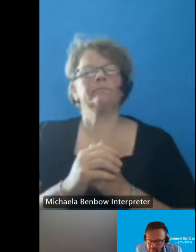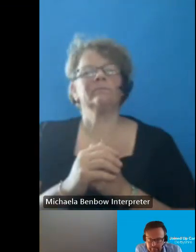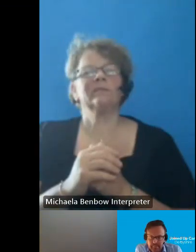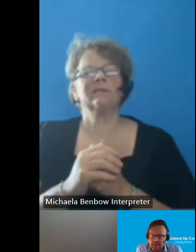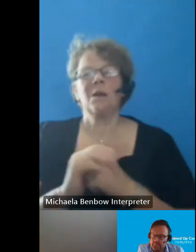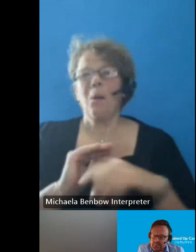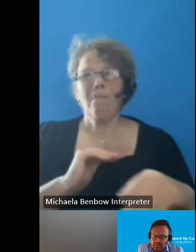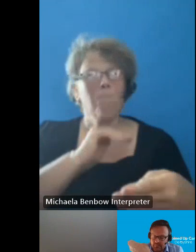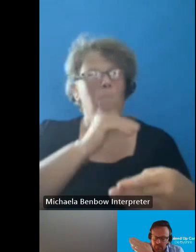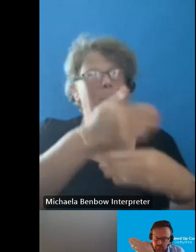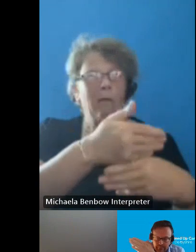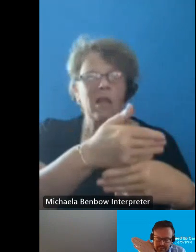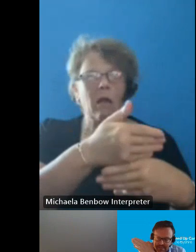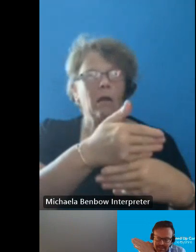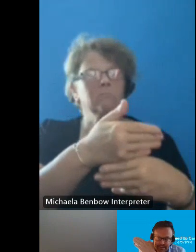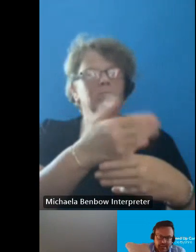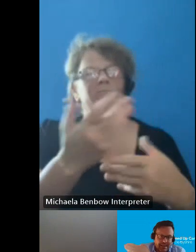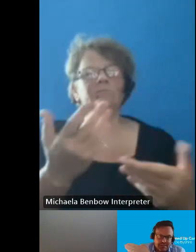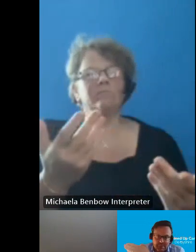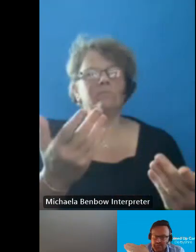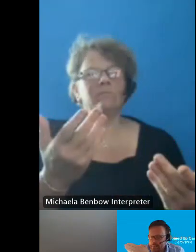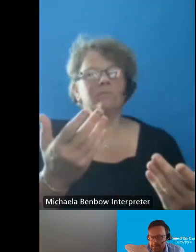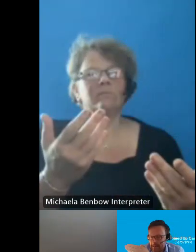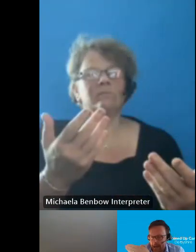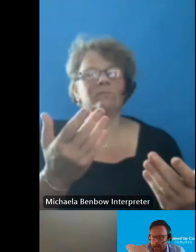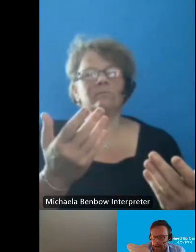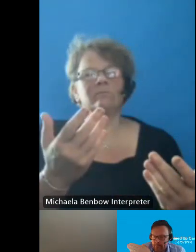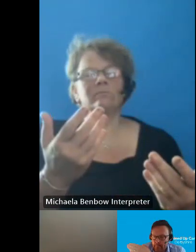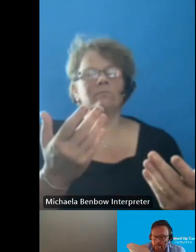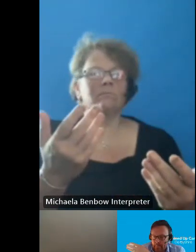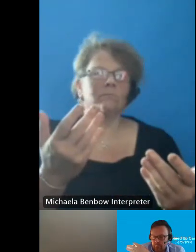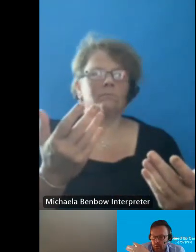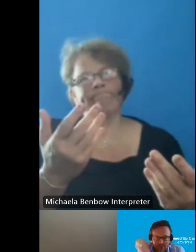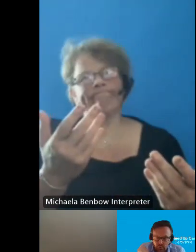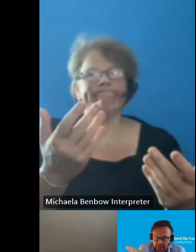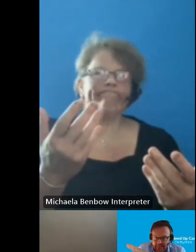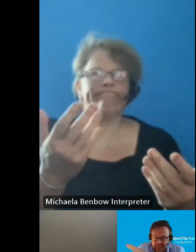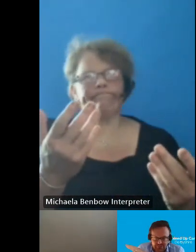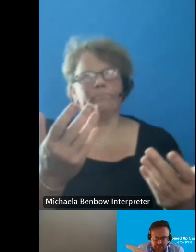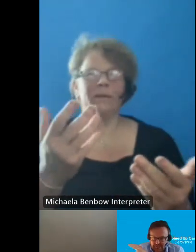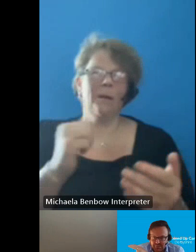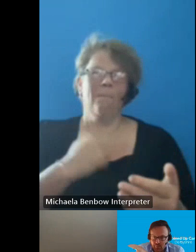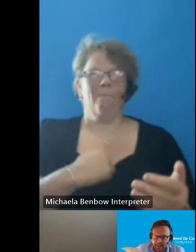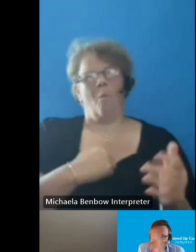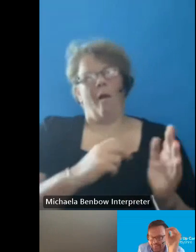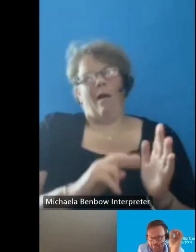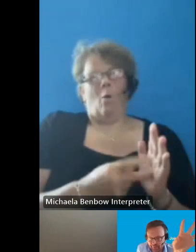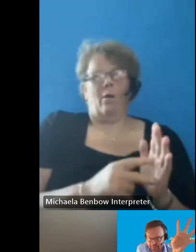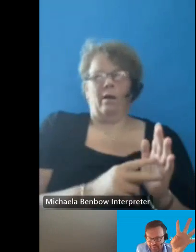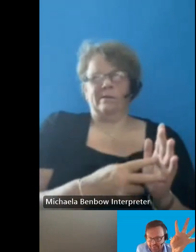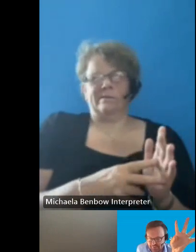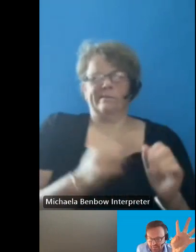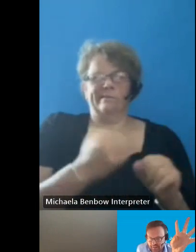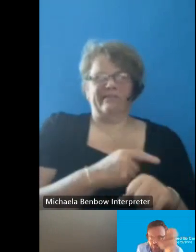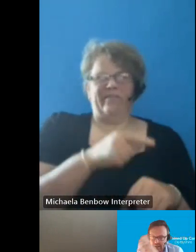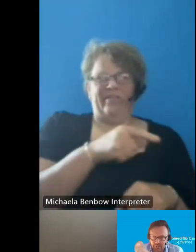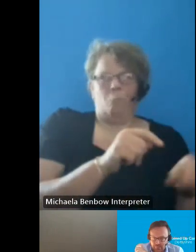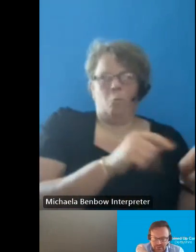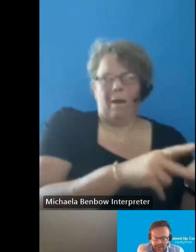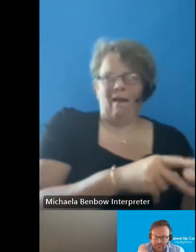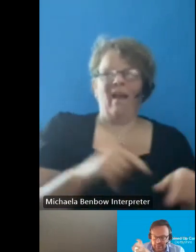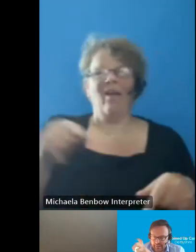barriers, whether it becomes whether it's in the space of well, my organization does it this way, that organization does it